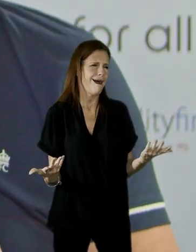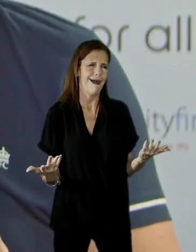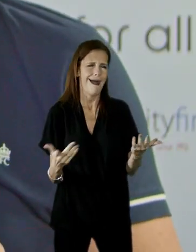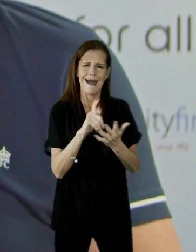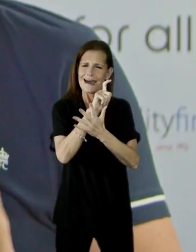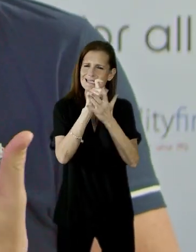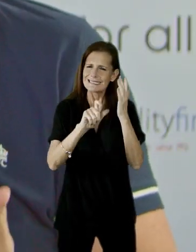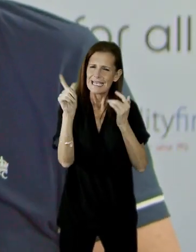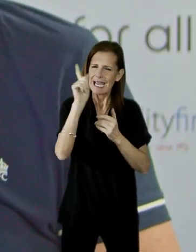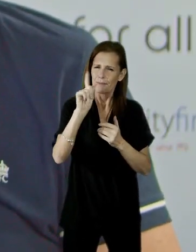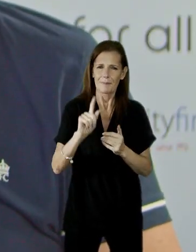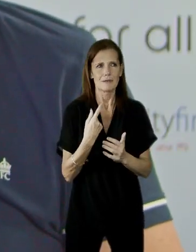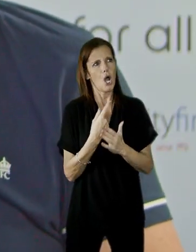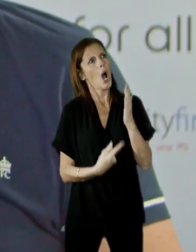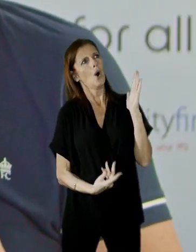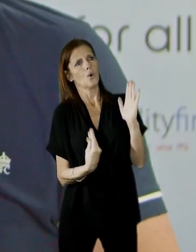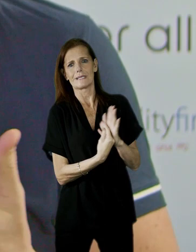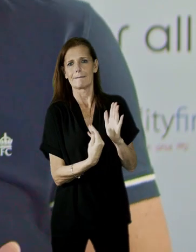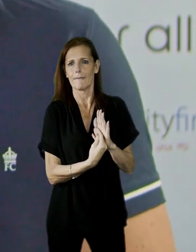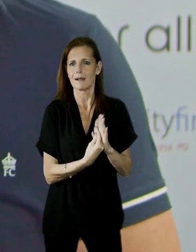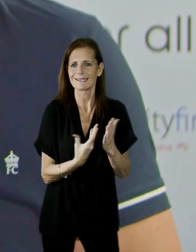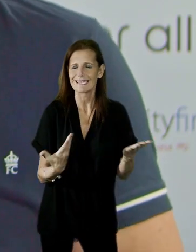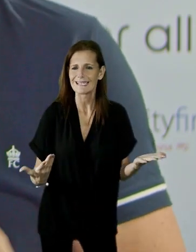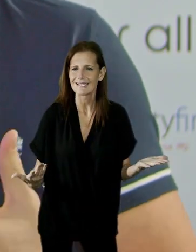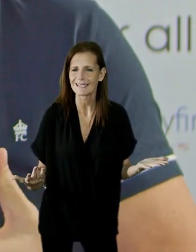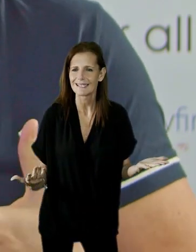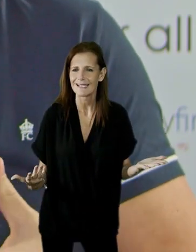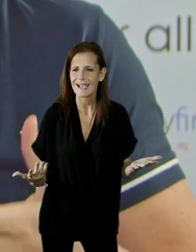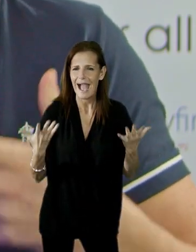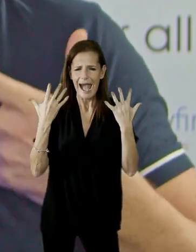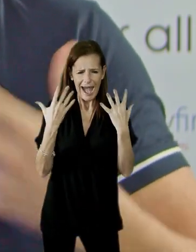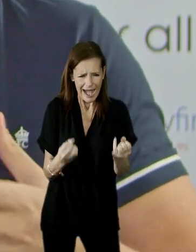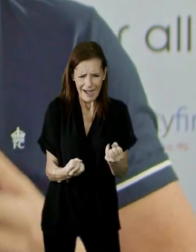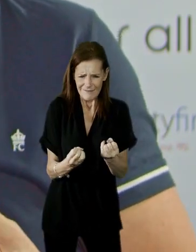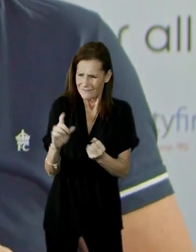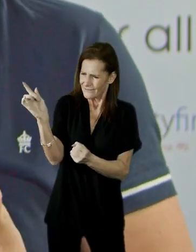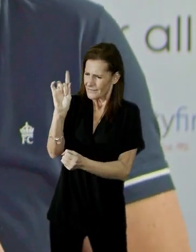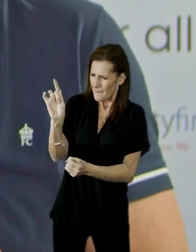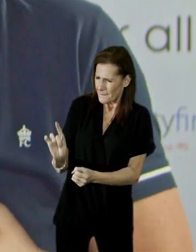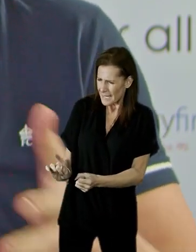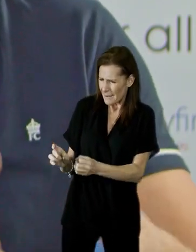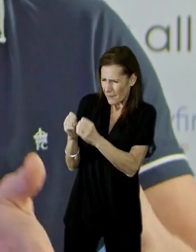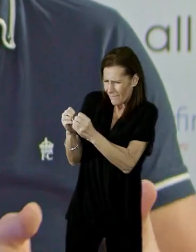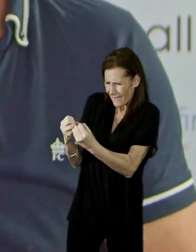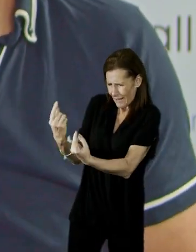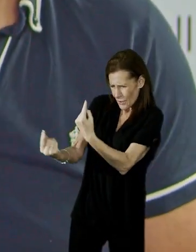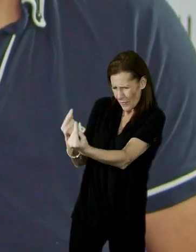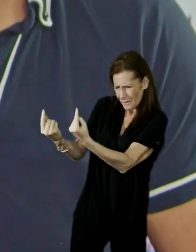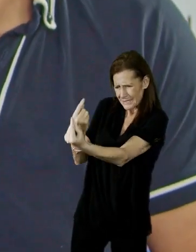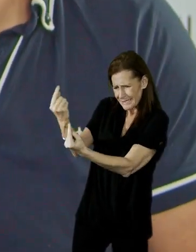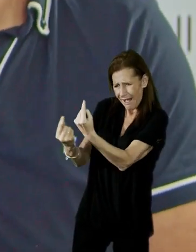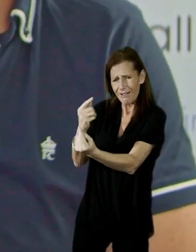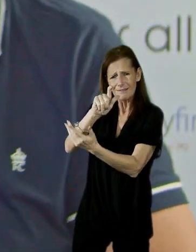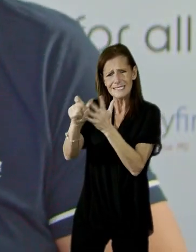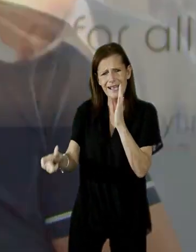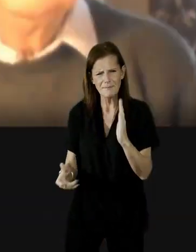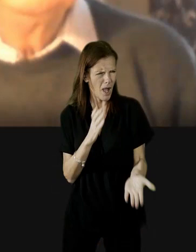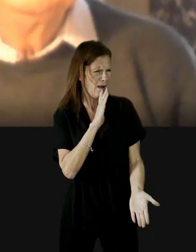it? The value of disabled people is more than just money. There is incredible value in people with disabilities as well,